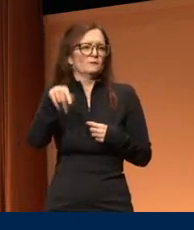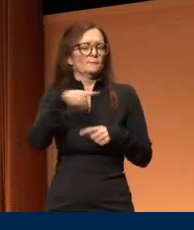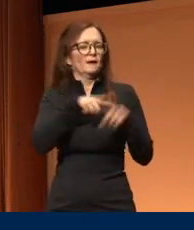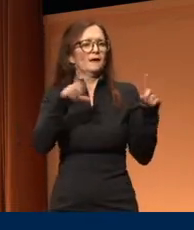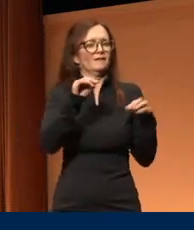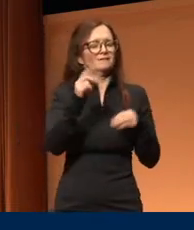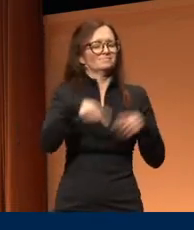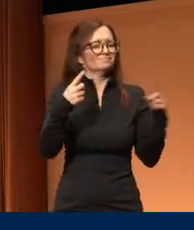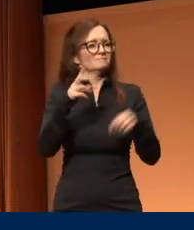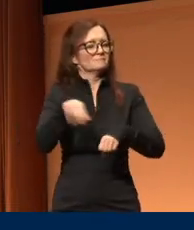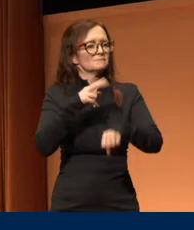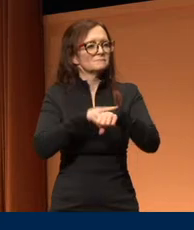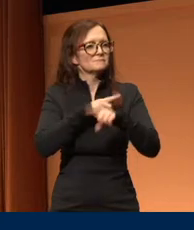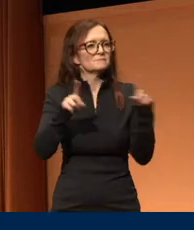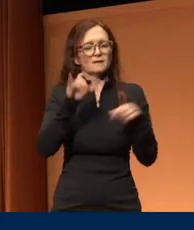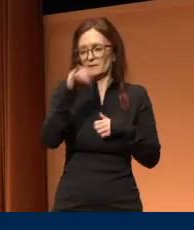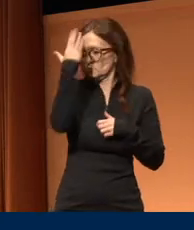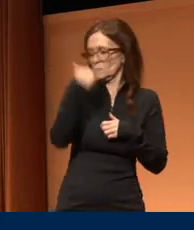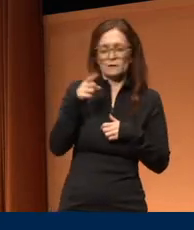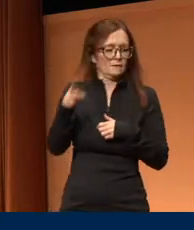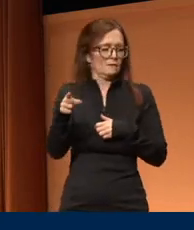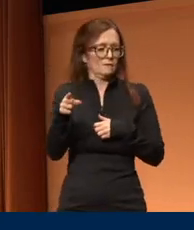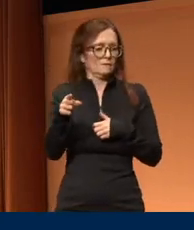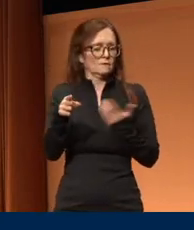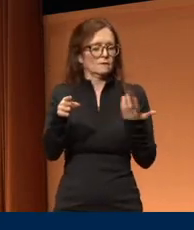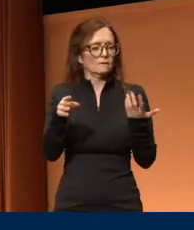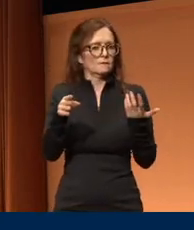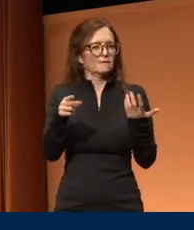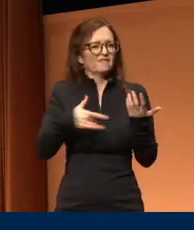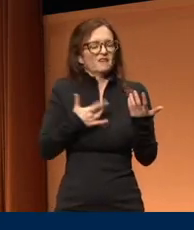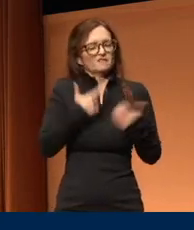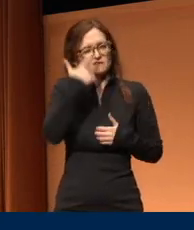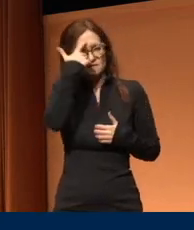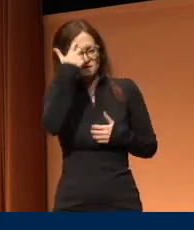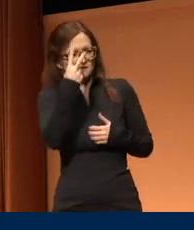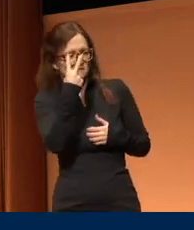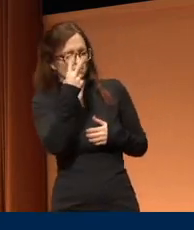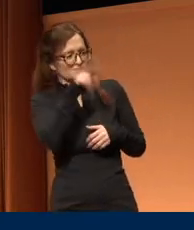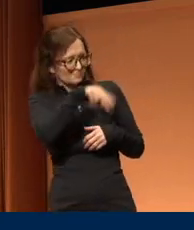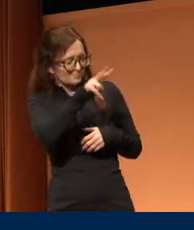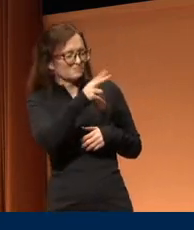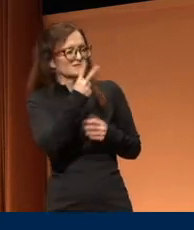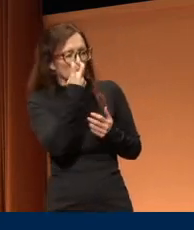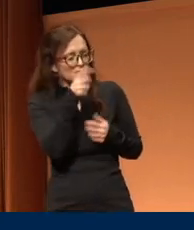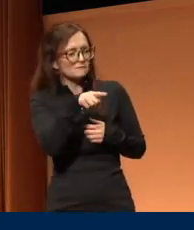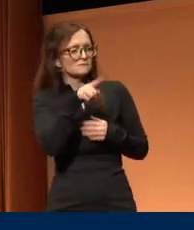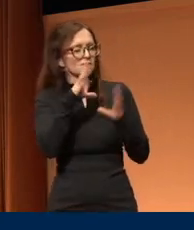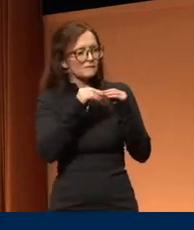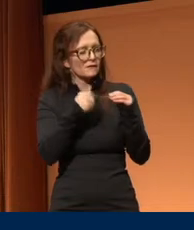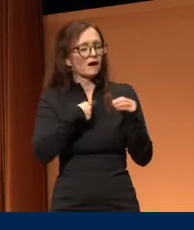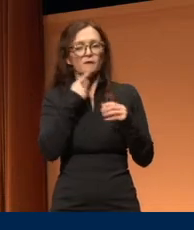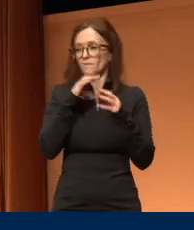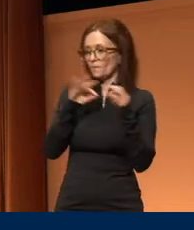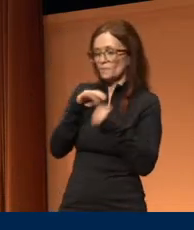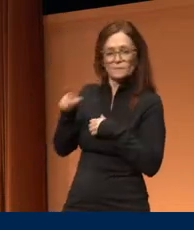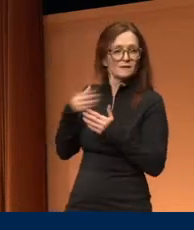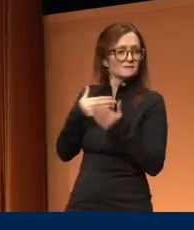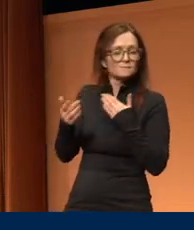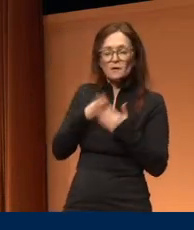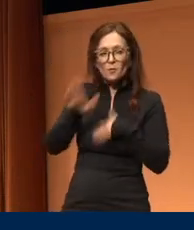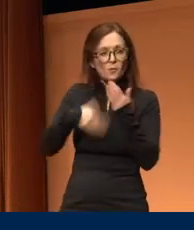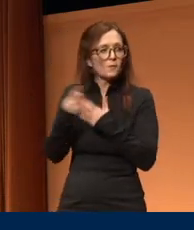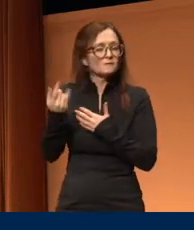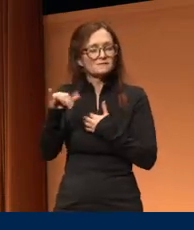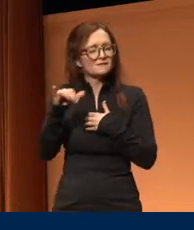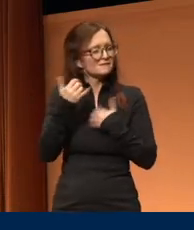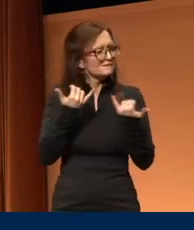indoctrination. And that is why he had been so very suspicious of the convention to begin with. I remarked that, despite all of this, he